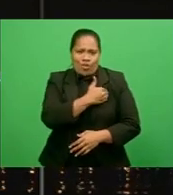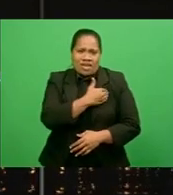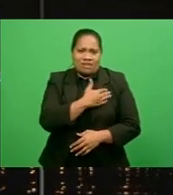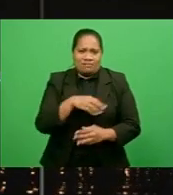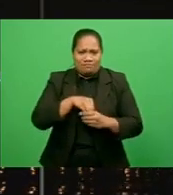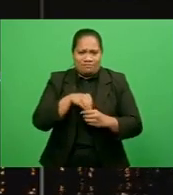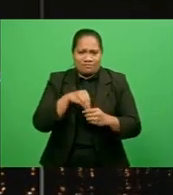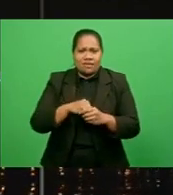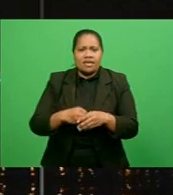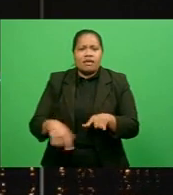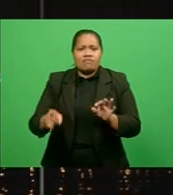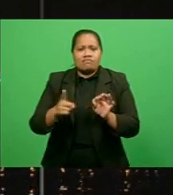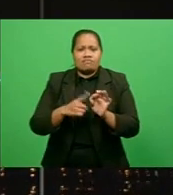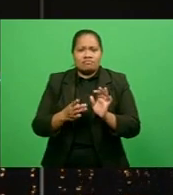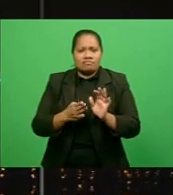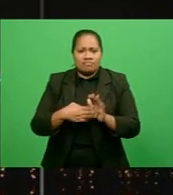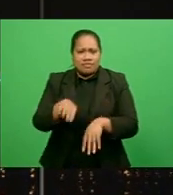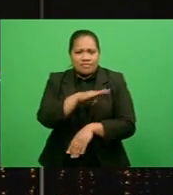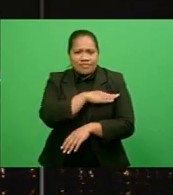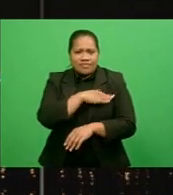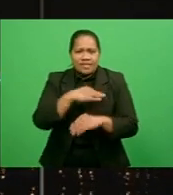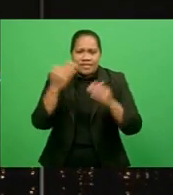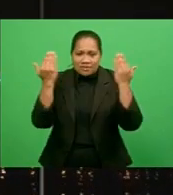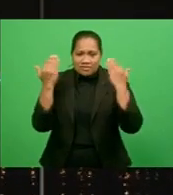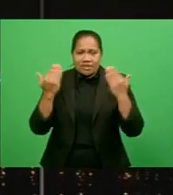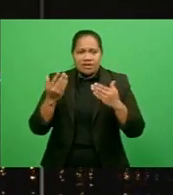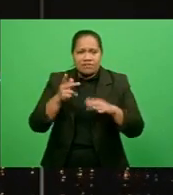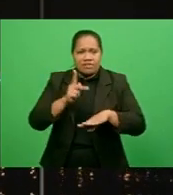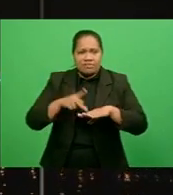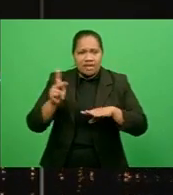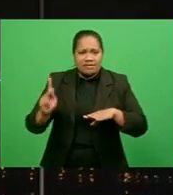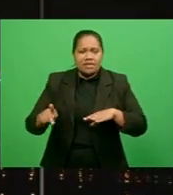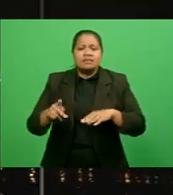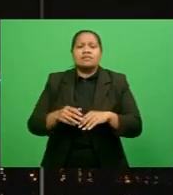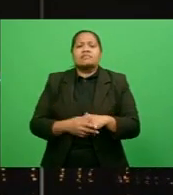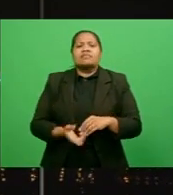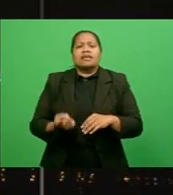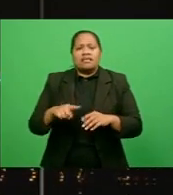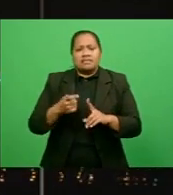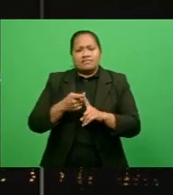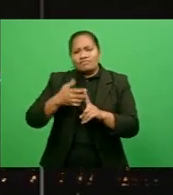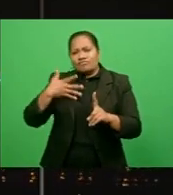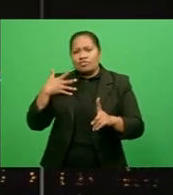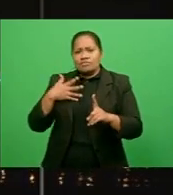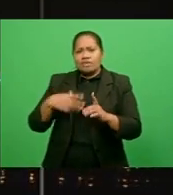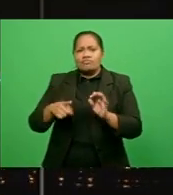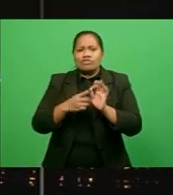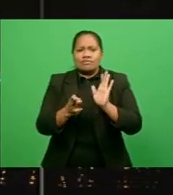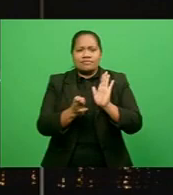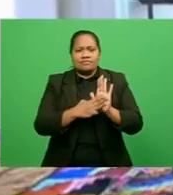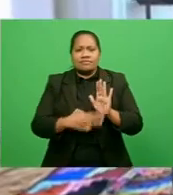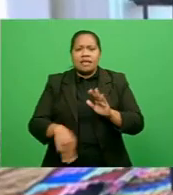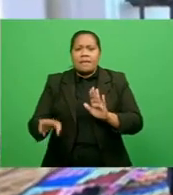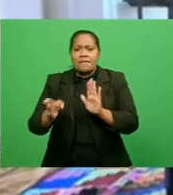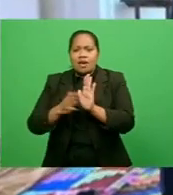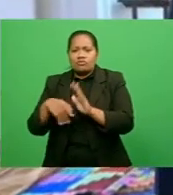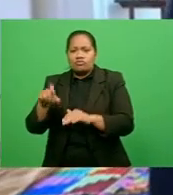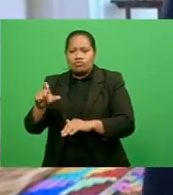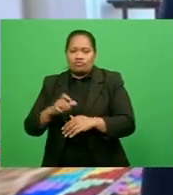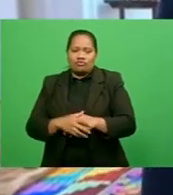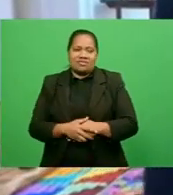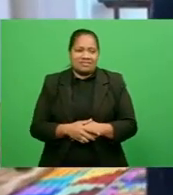Minister Vorengeng Bainimarama, Speaker of Parliament Ratuepeli Nailatikau, and former Prime Minister Mahendra Chaudhry.